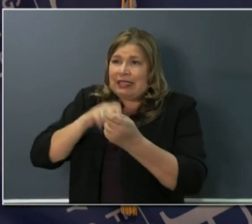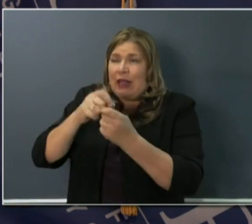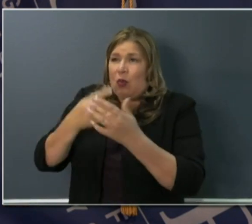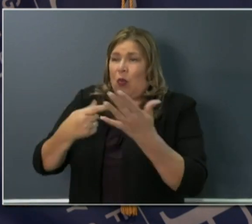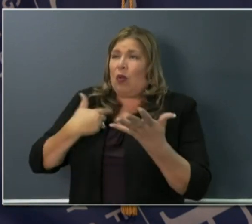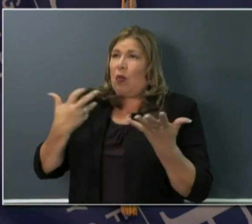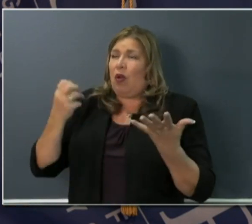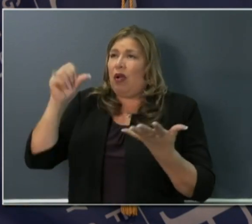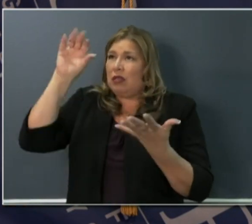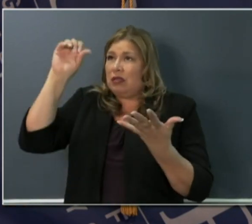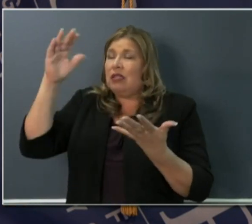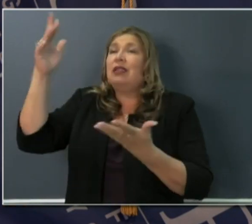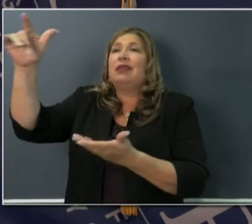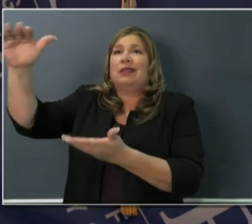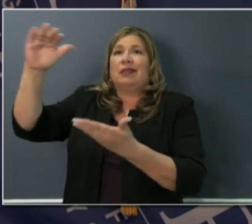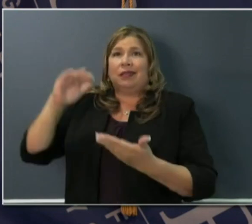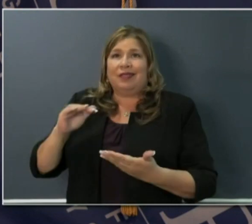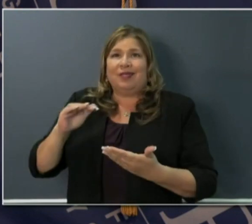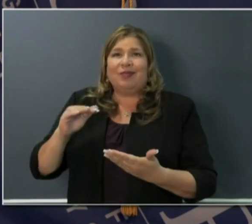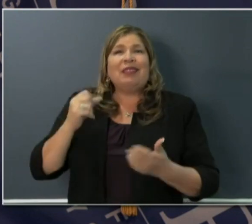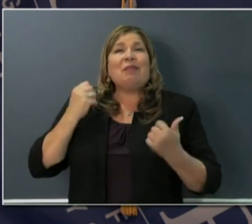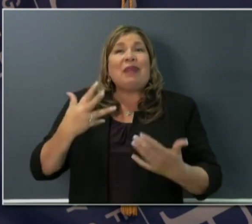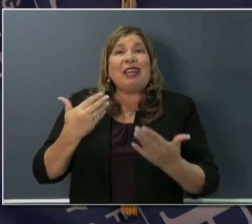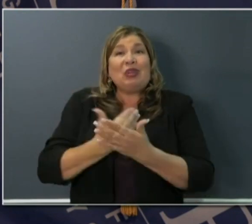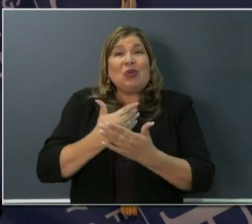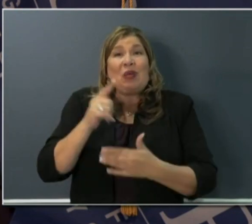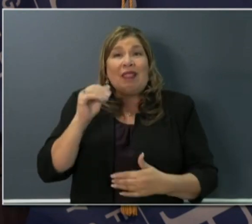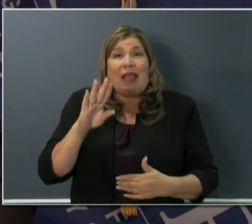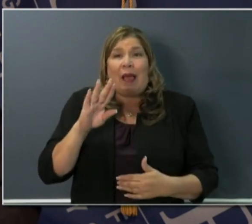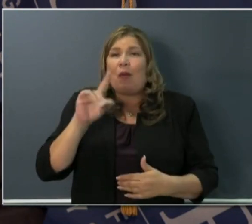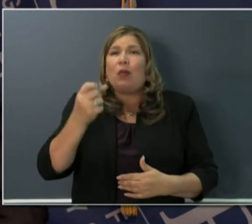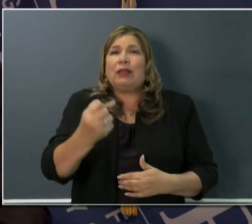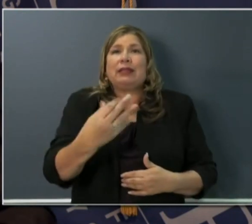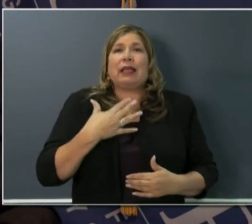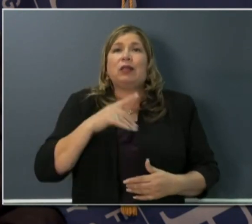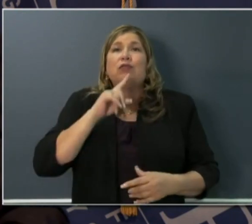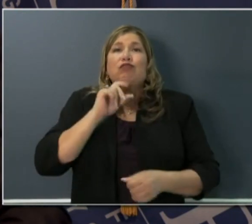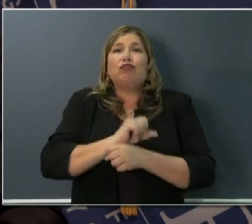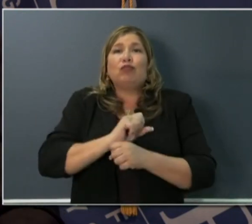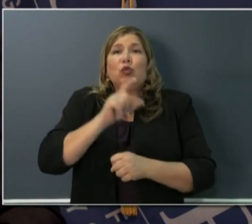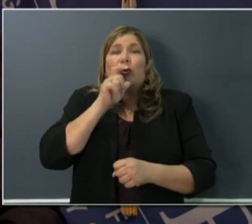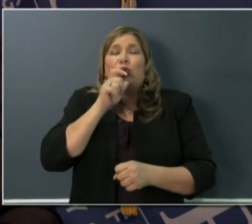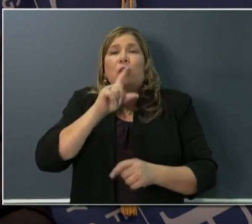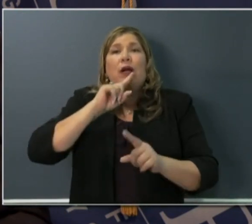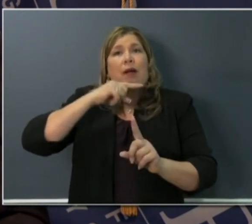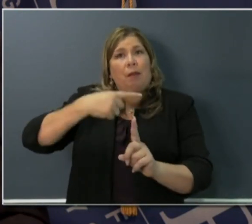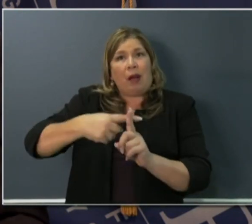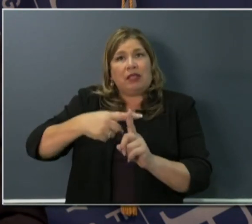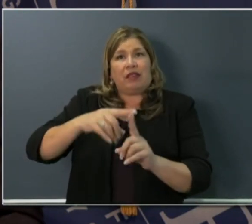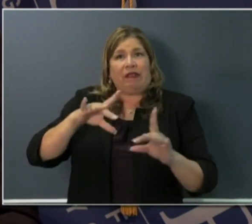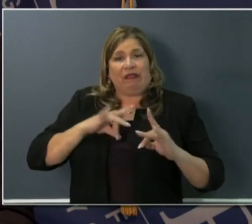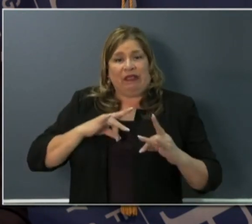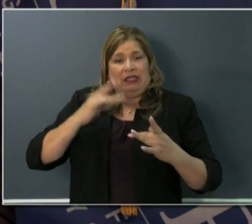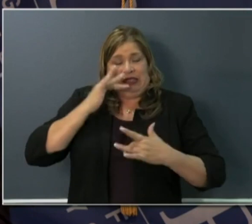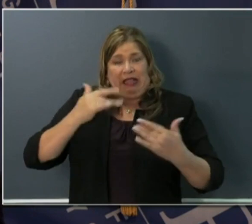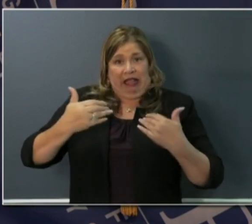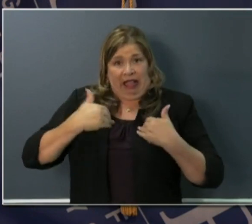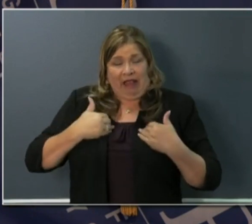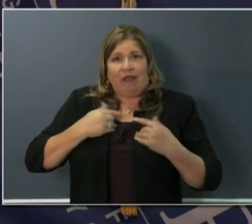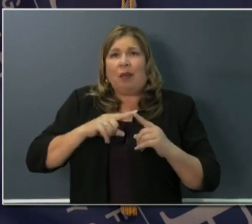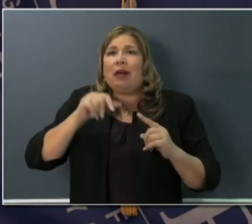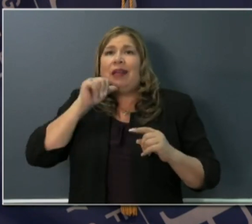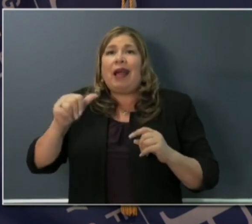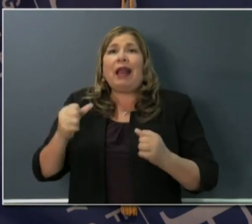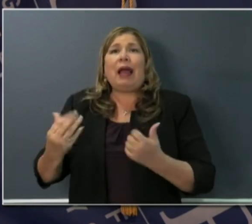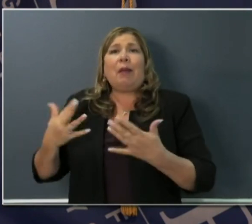A lot of new providers, small labs, only submit positive tests, not just negative tests. And a lot of folks